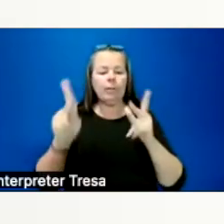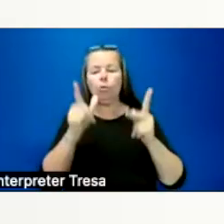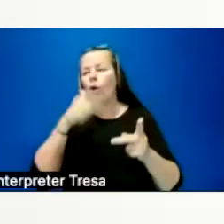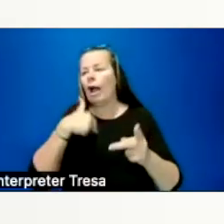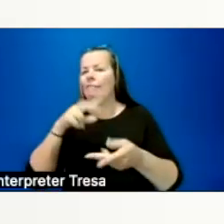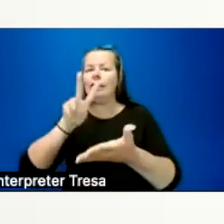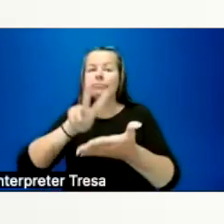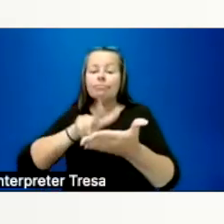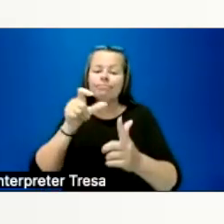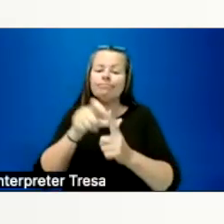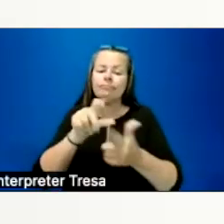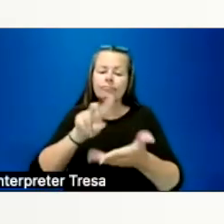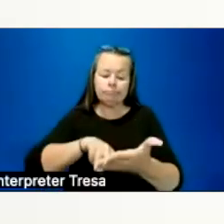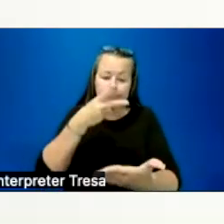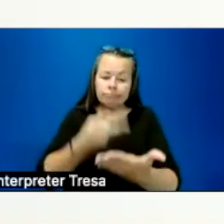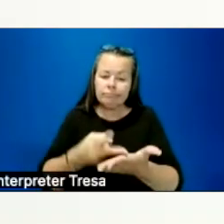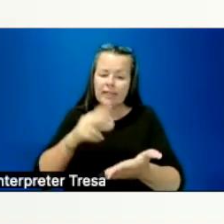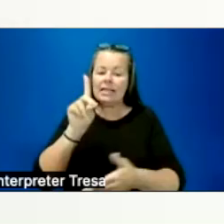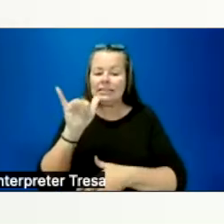So it's many people who are like